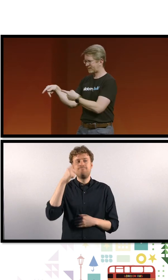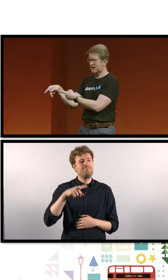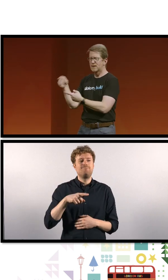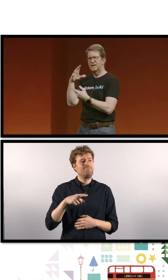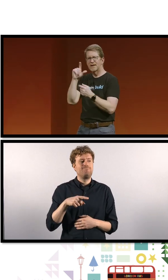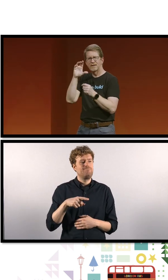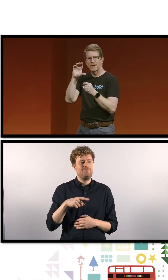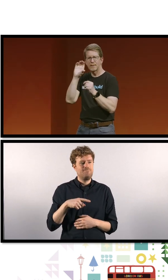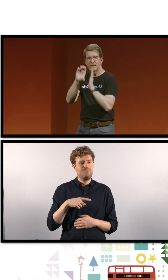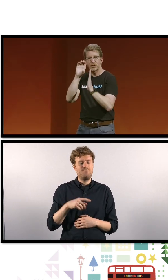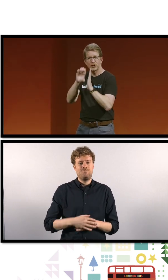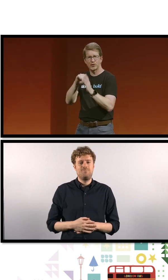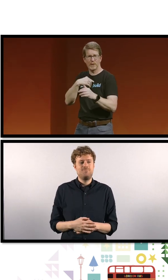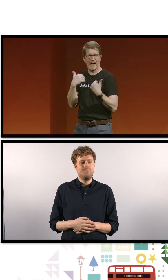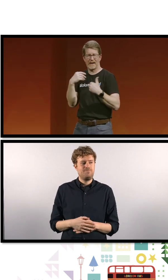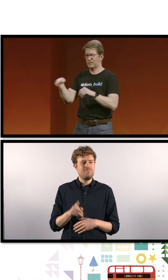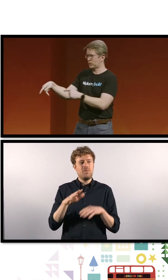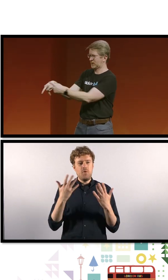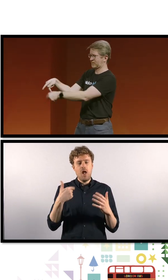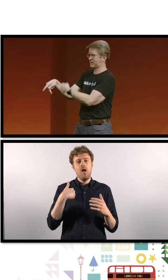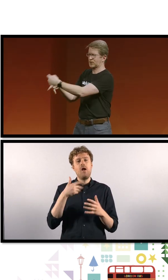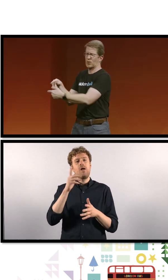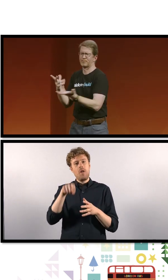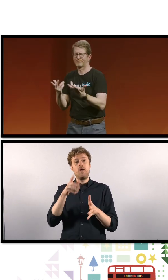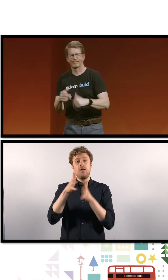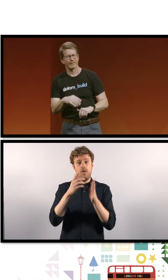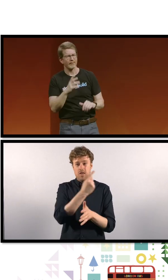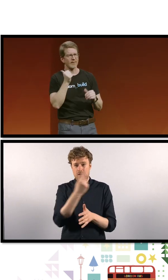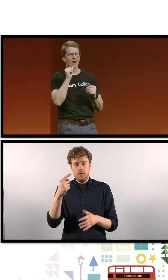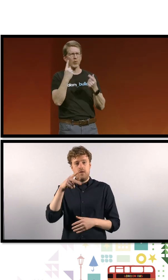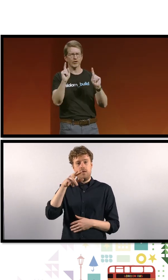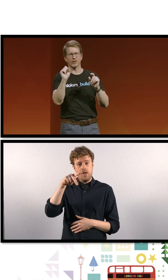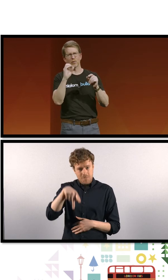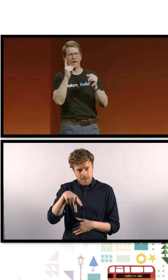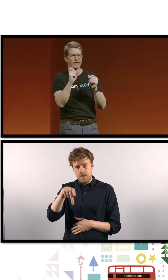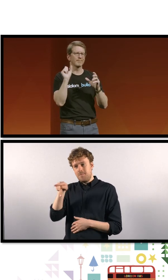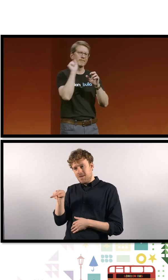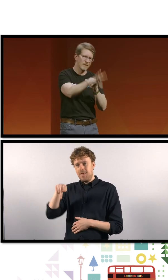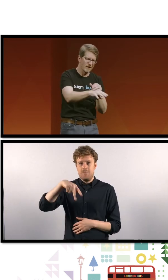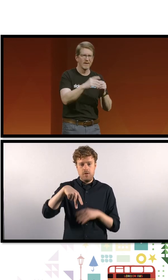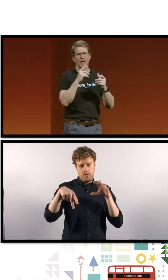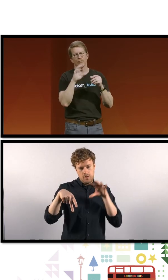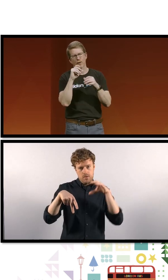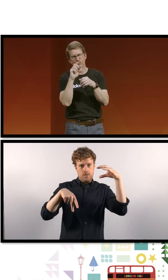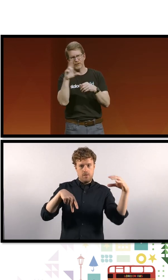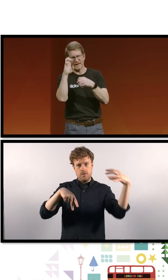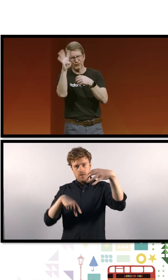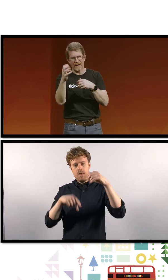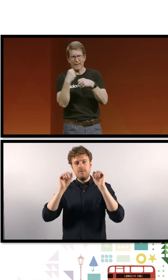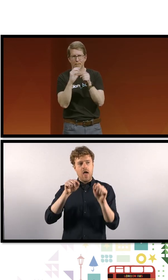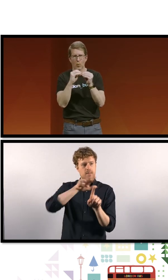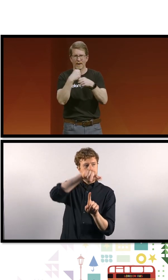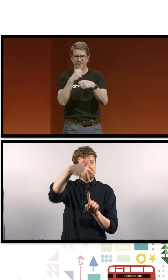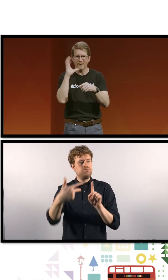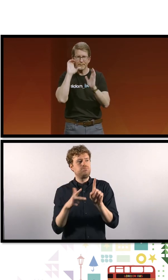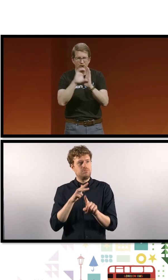from front, side, top, back, etc. And so we don't naturally sign it in this